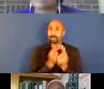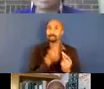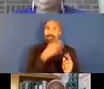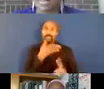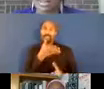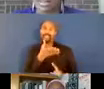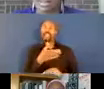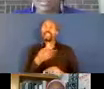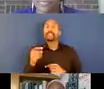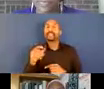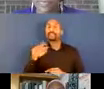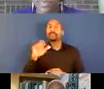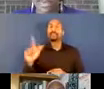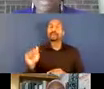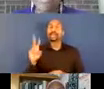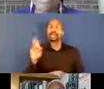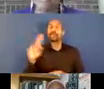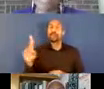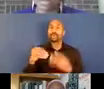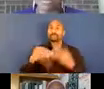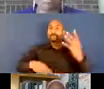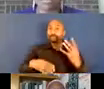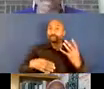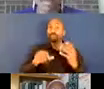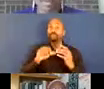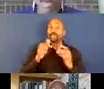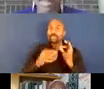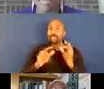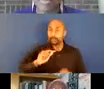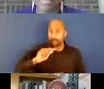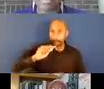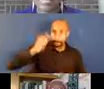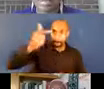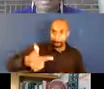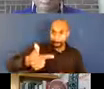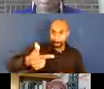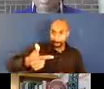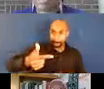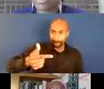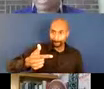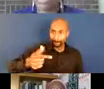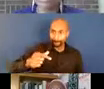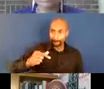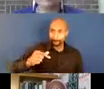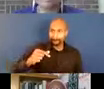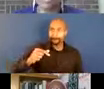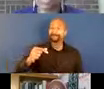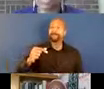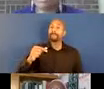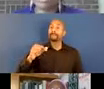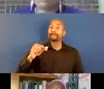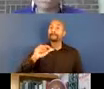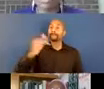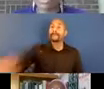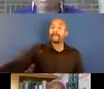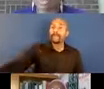countless others. At the same time, I experienced the challenging expulsion and ejection of female